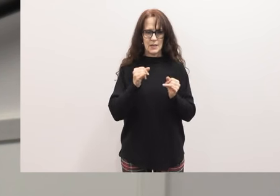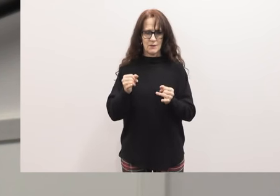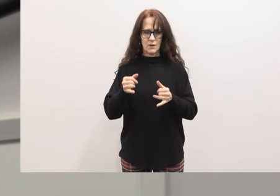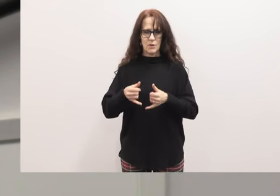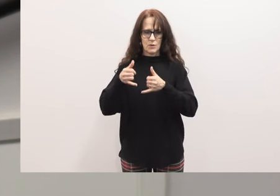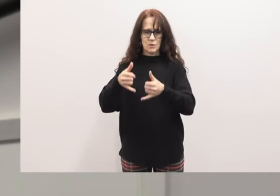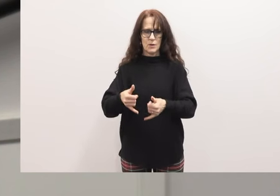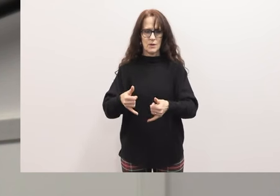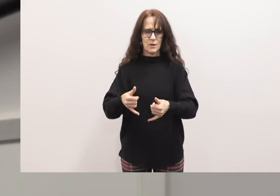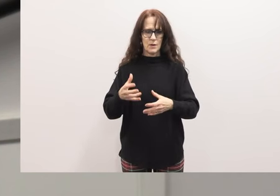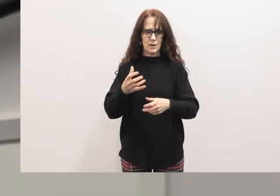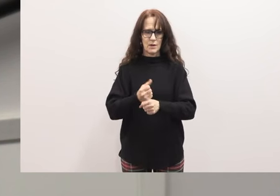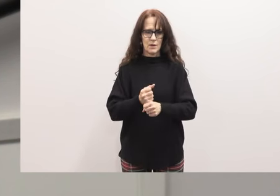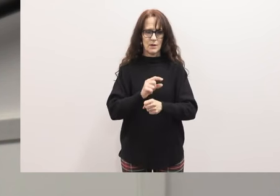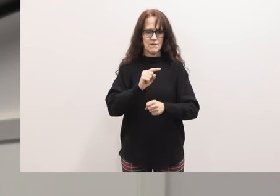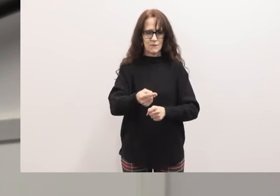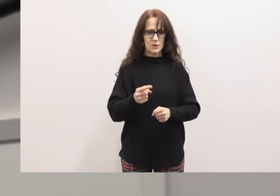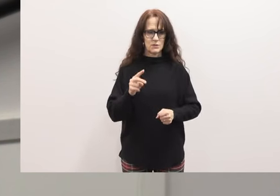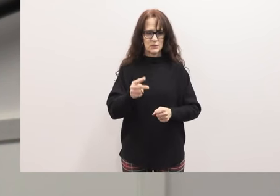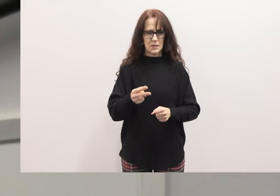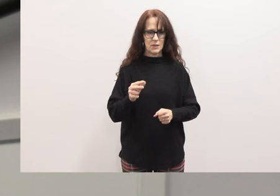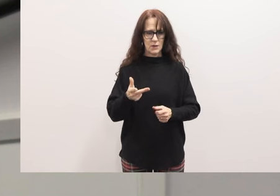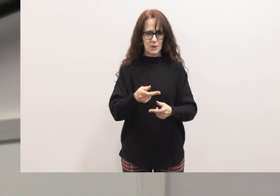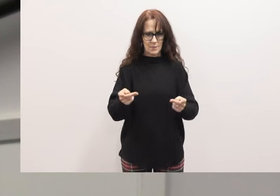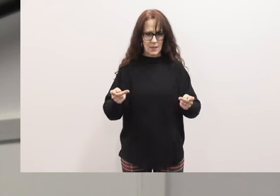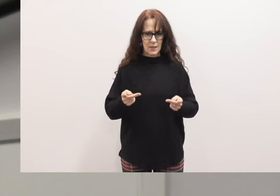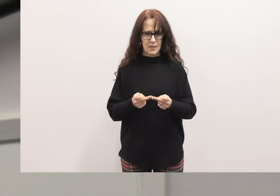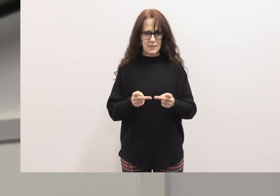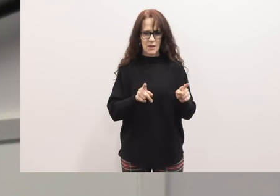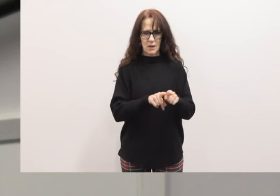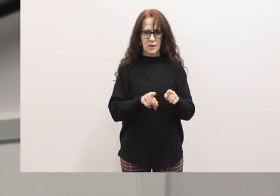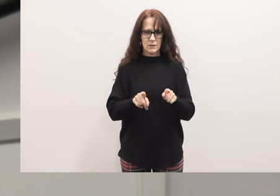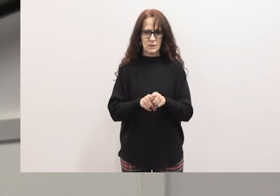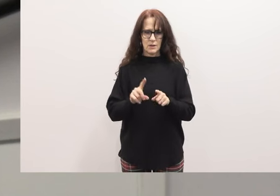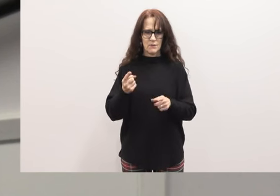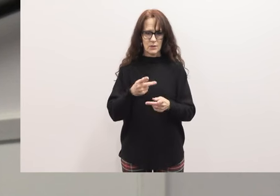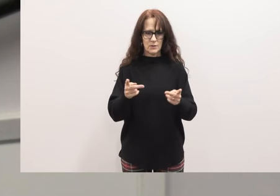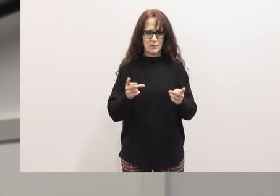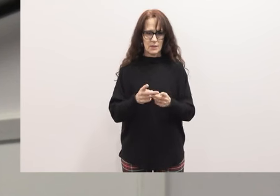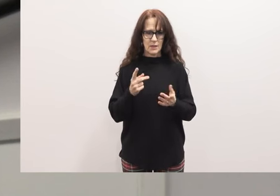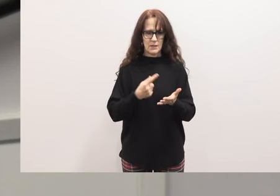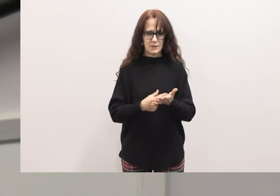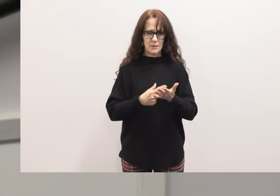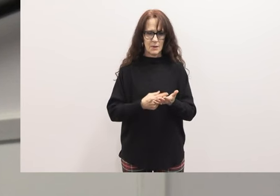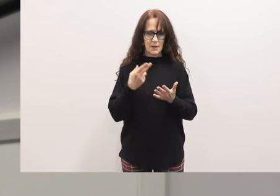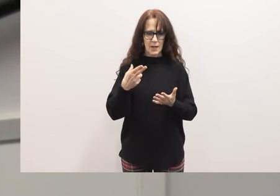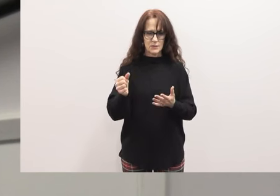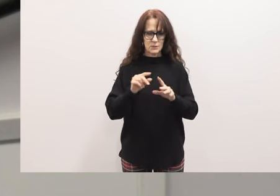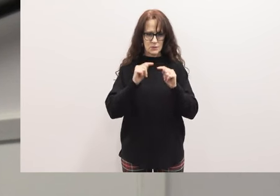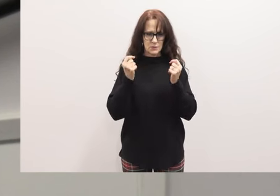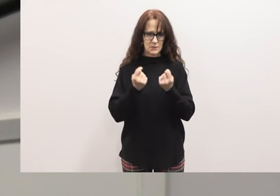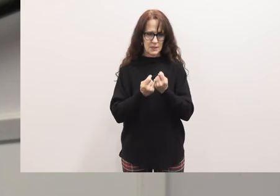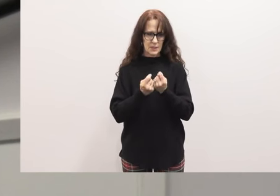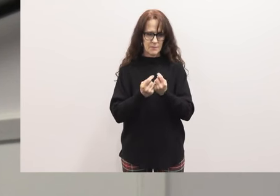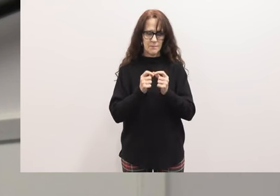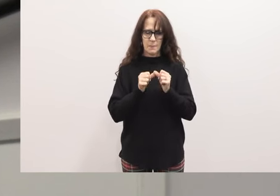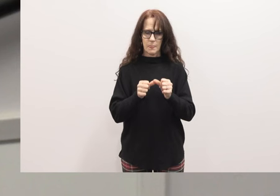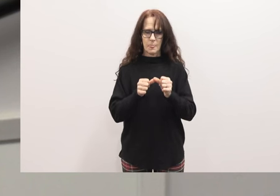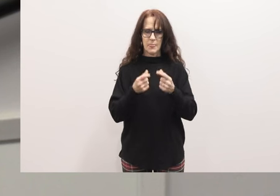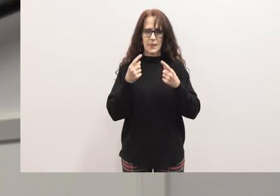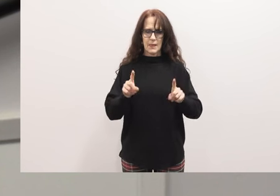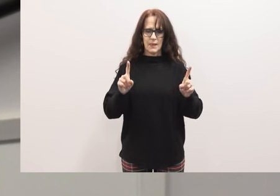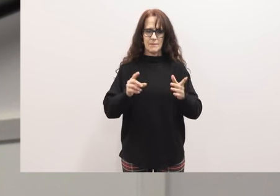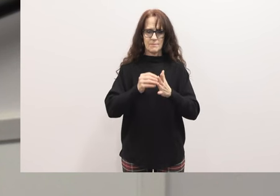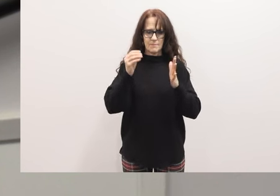trophies were clinched in either first, second, or third place, as well as the first place DeBate high school team. The consistent success of